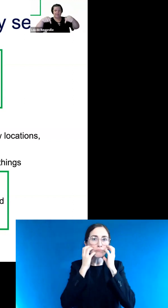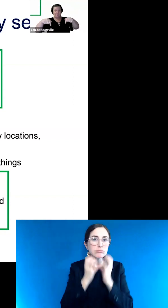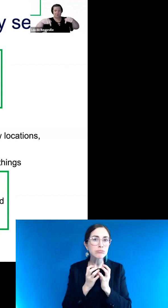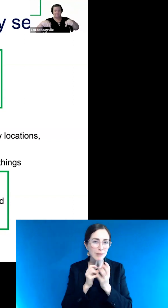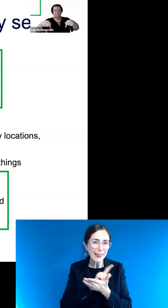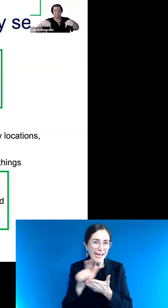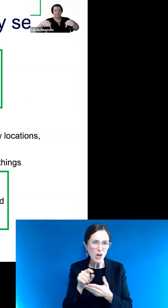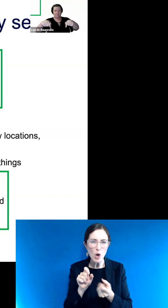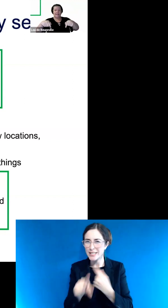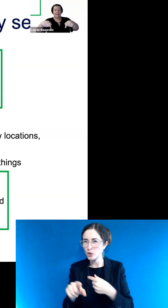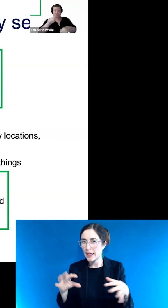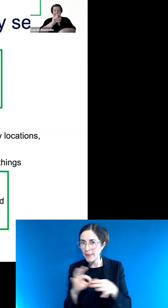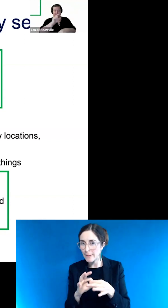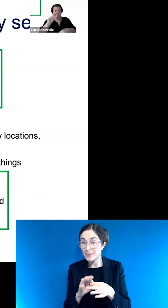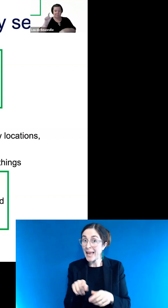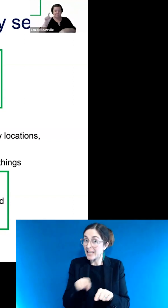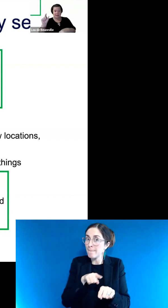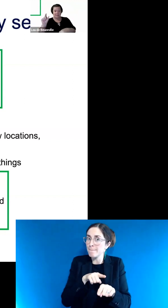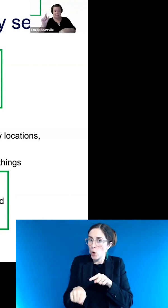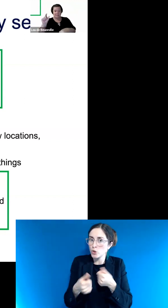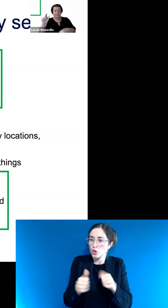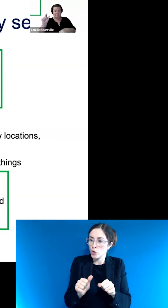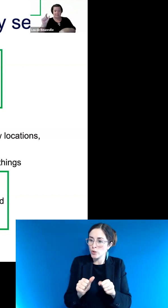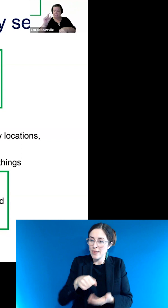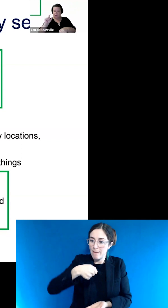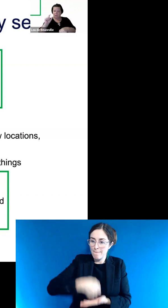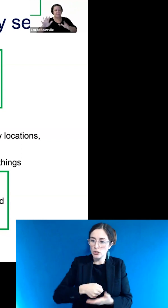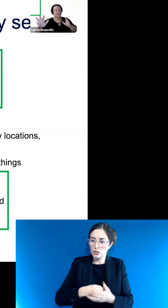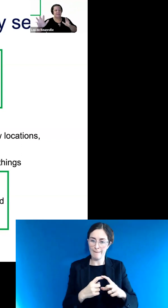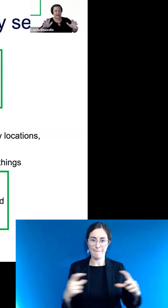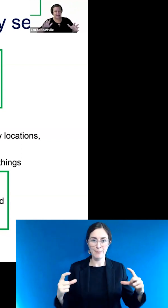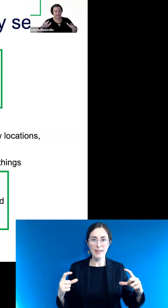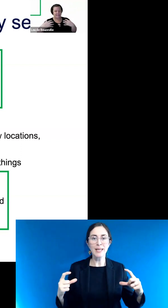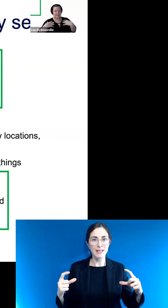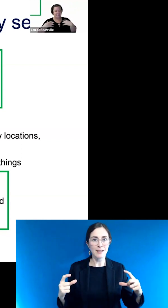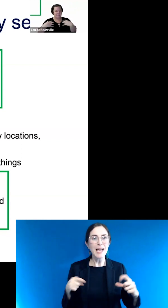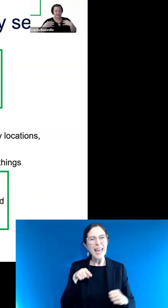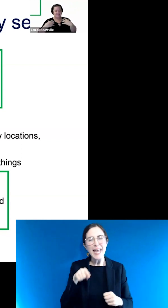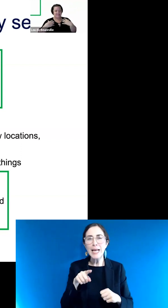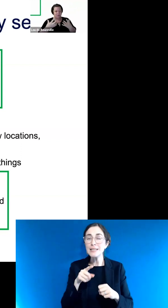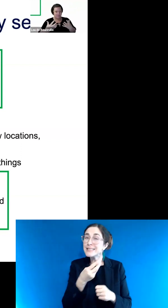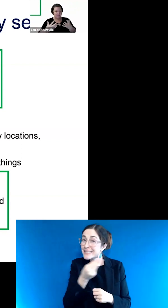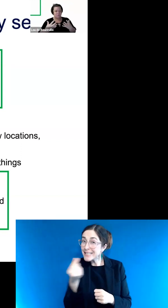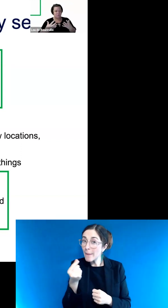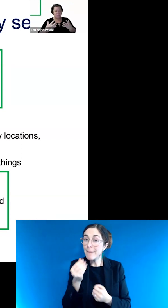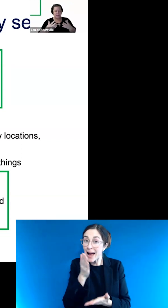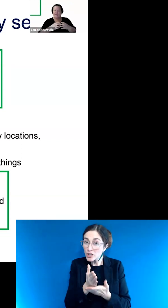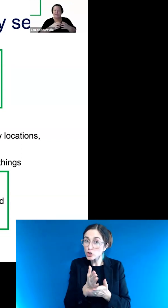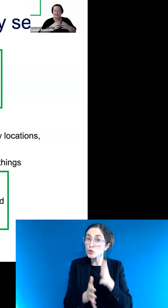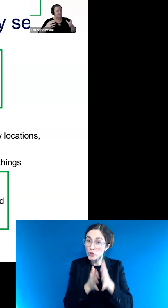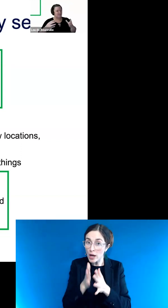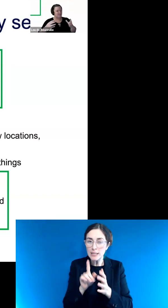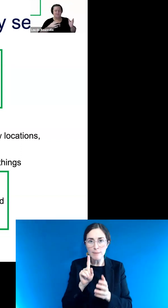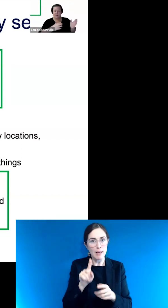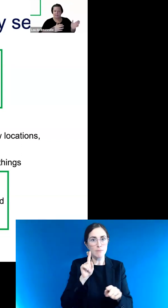is down the bottom. He's using some signs, but lots of it is enacted. It's very visual, and